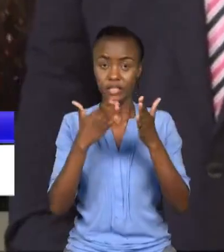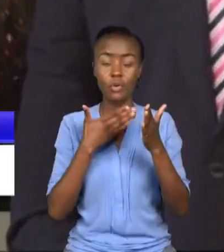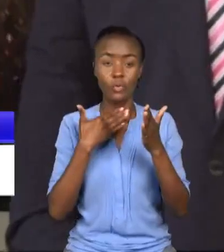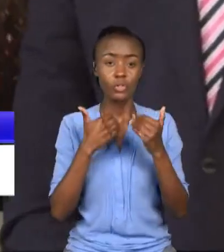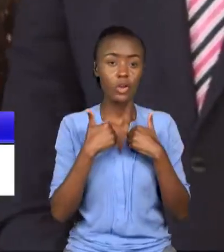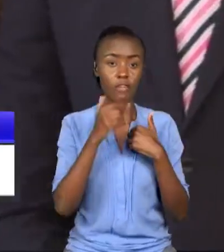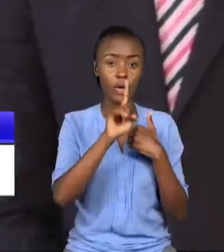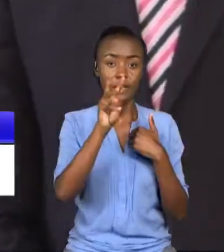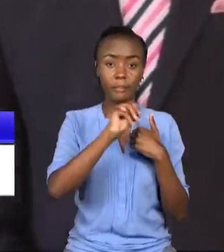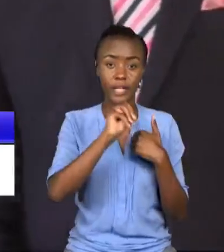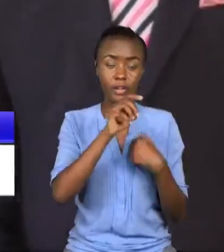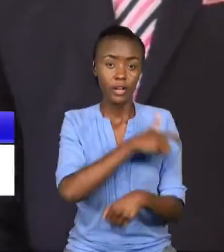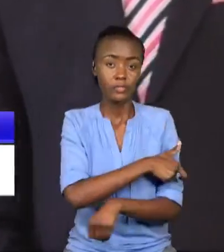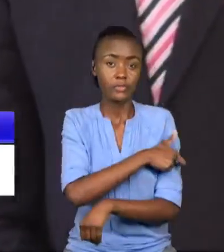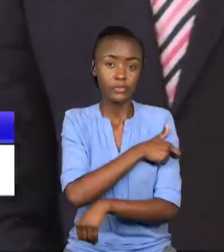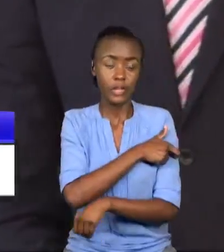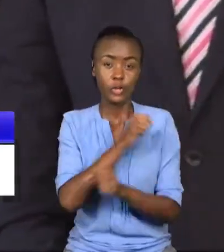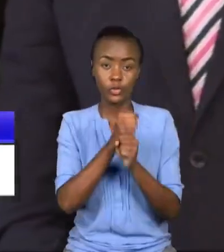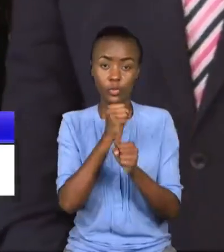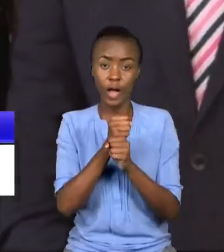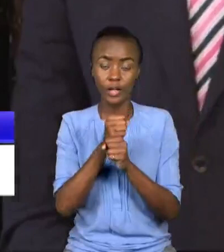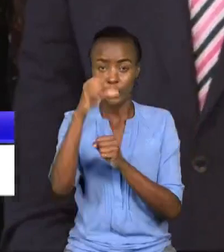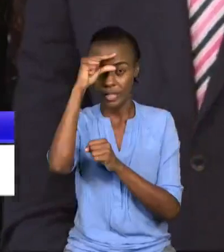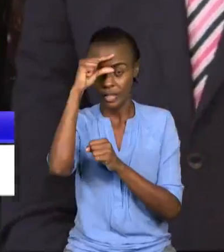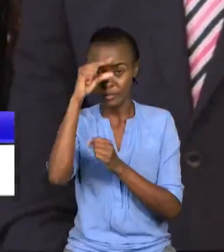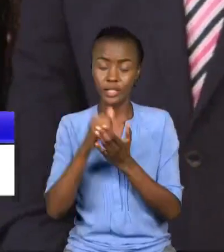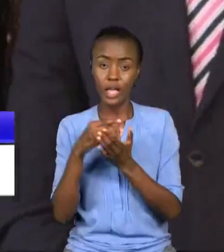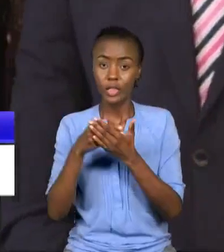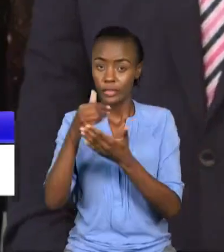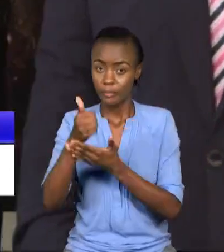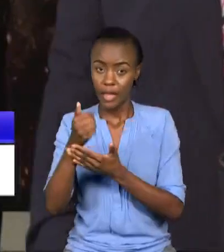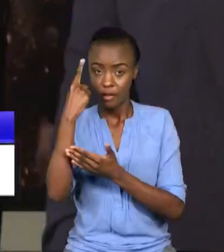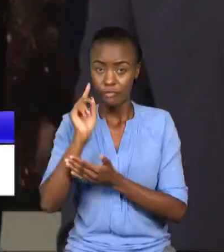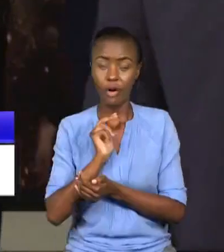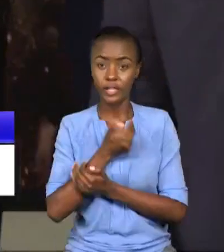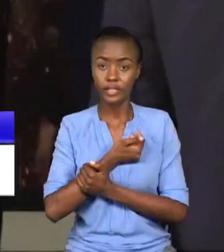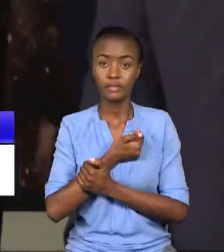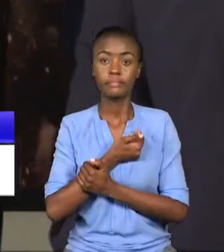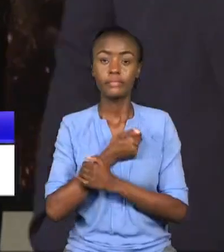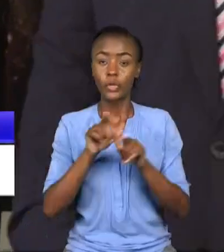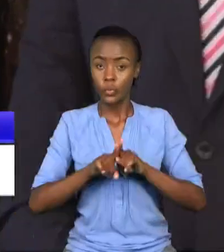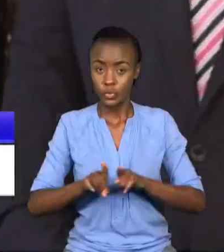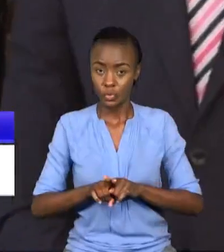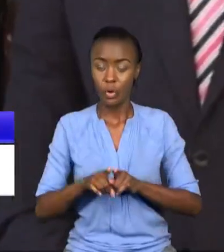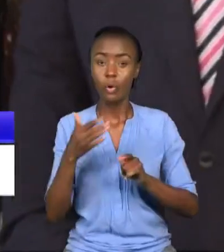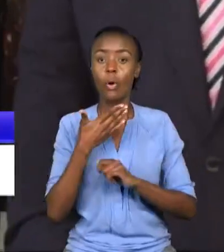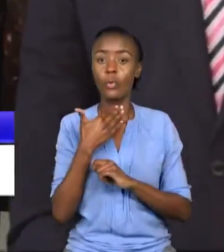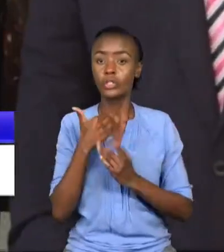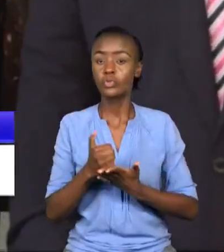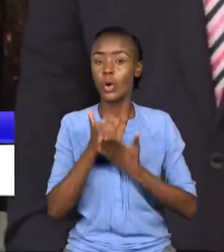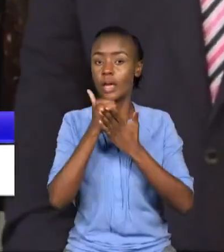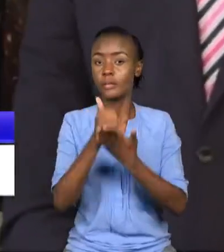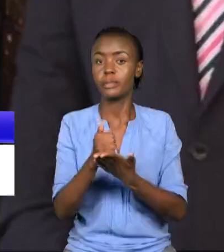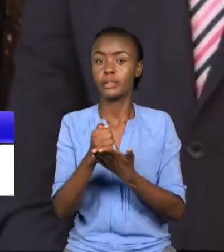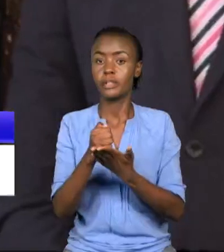as private sector, where we are working with government, where they will purchase on our behalf. And we have also committed to help them roll